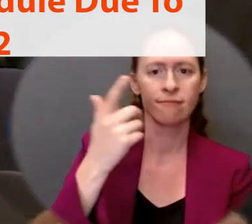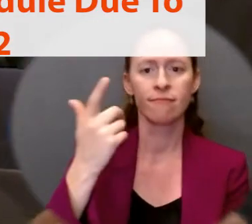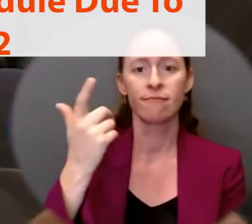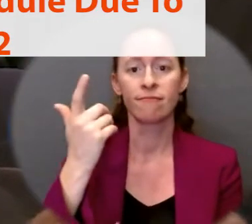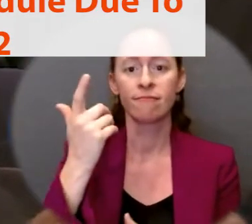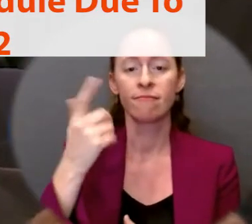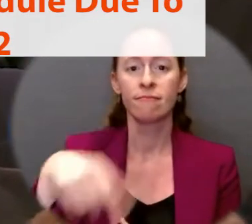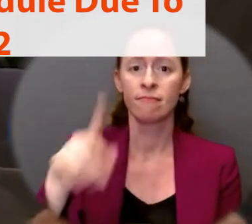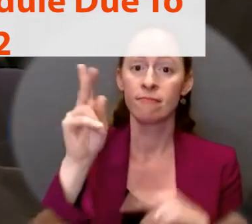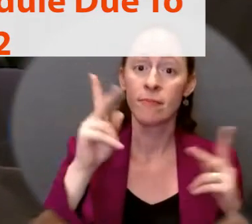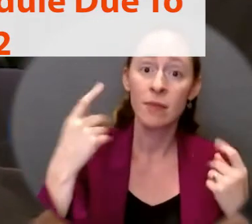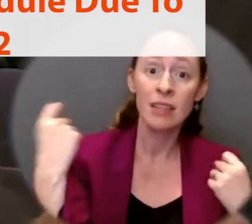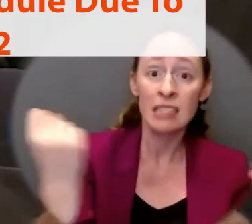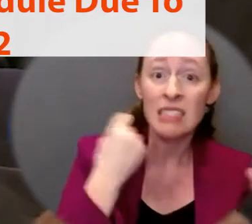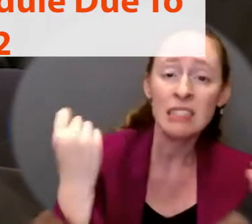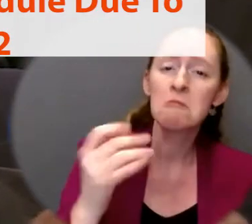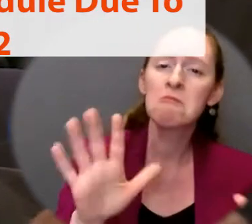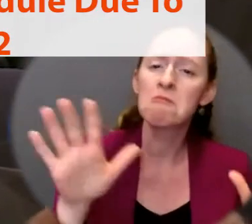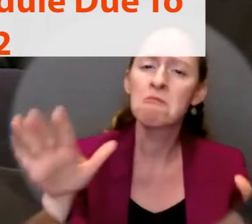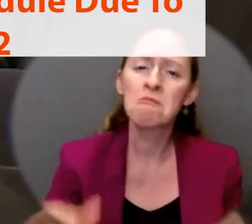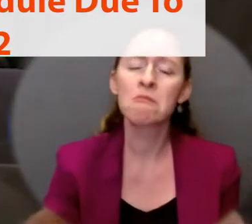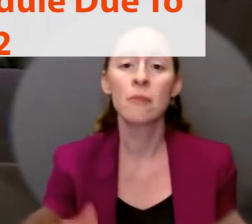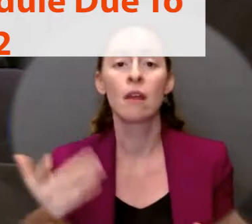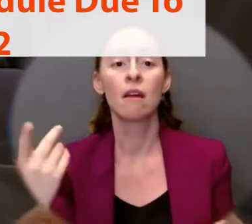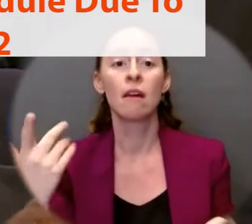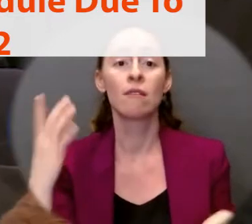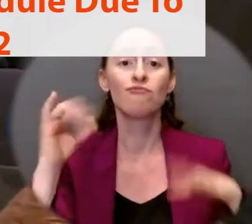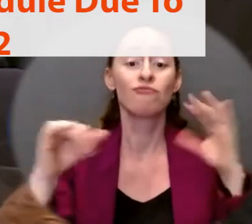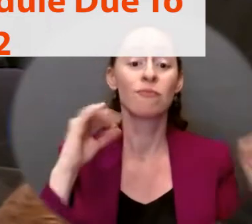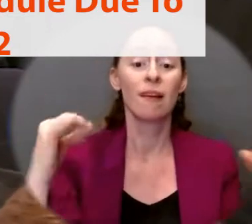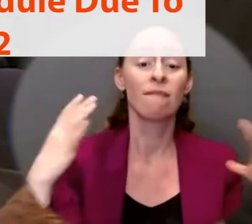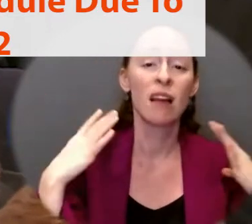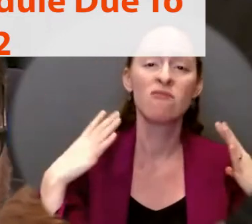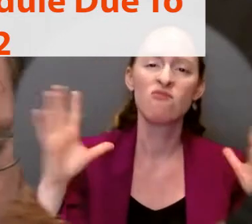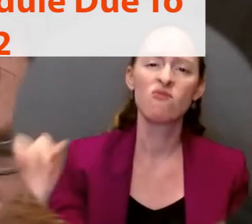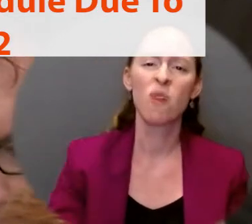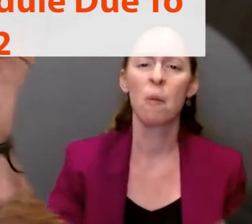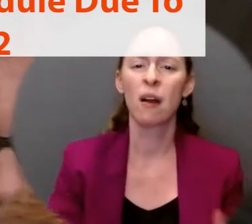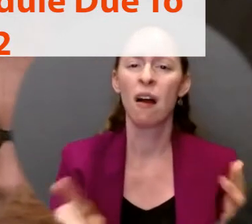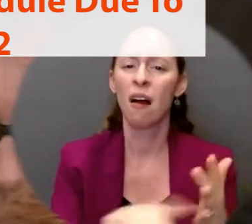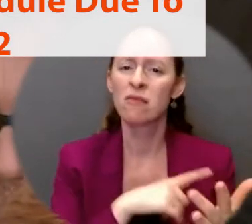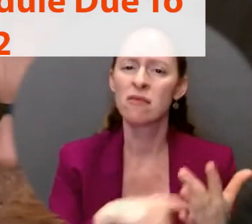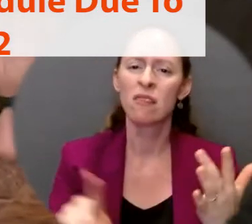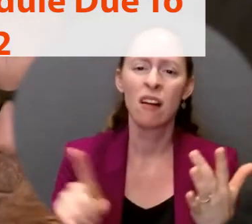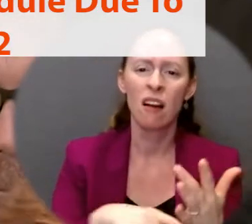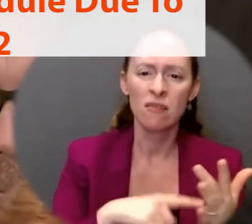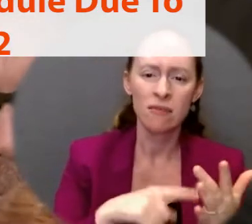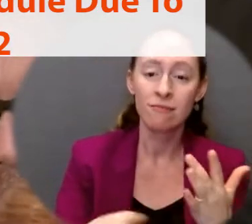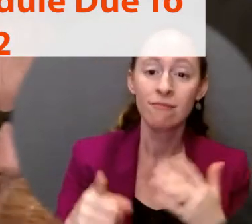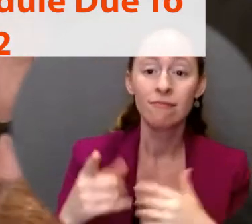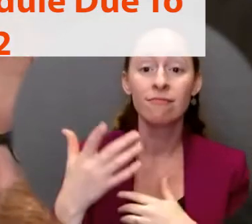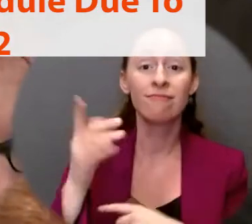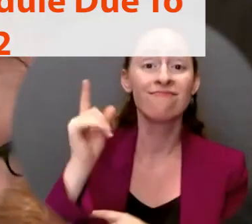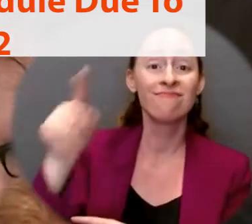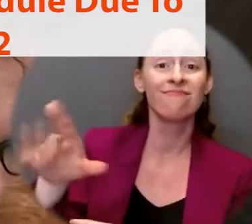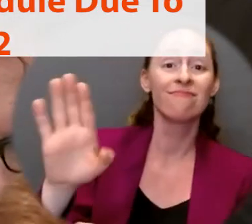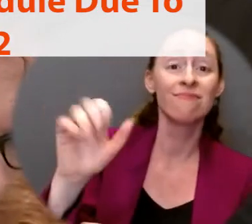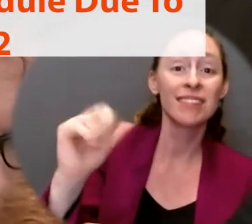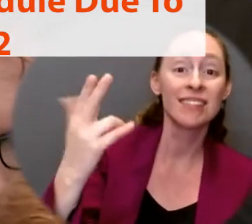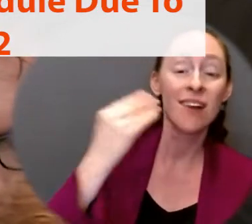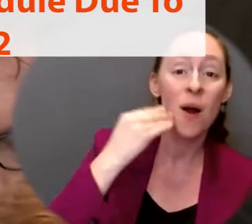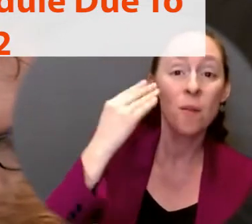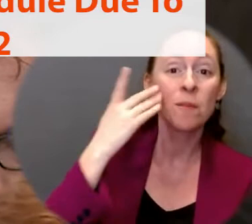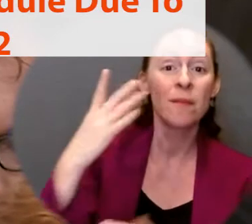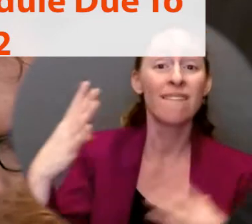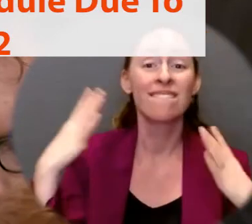inflation. 17% have traveled less or canceled vacations. The president's been to his beach house 6 times. He went on vacation in North and South Carolina. Is